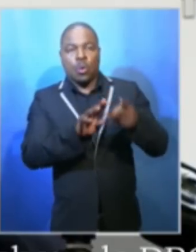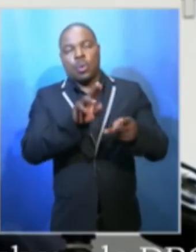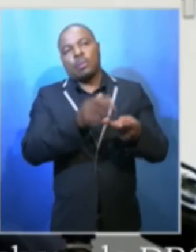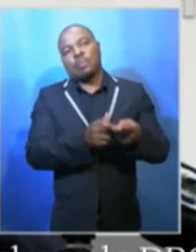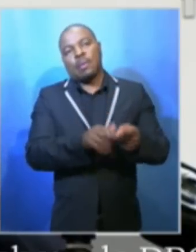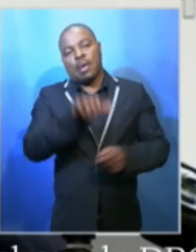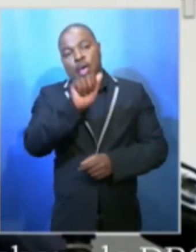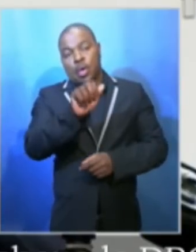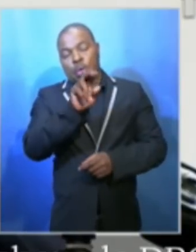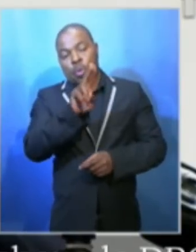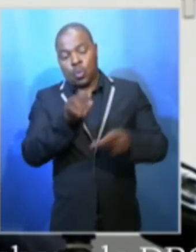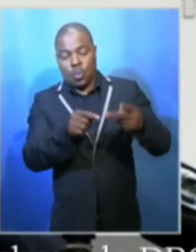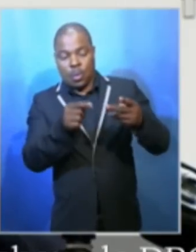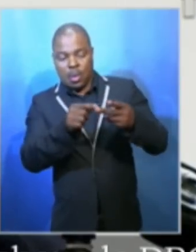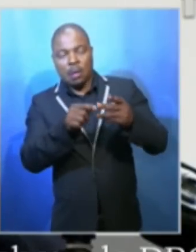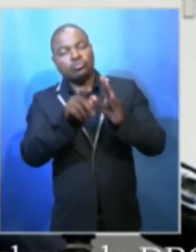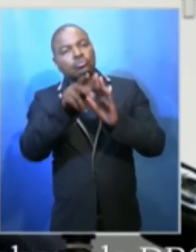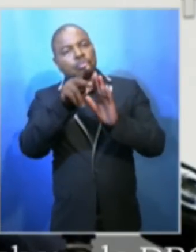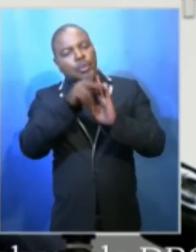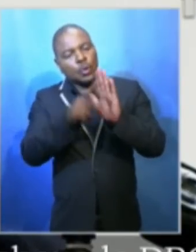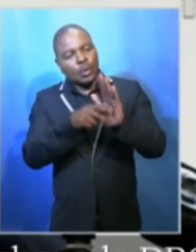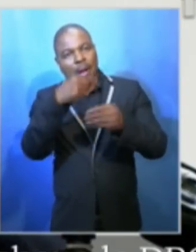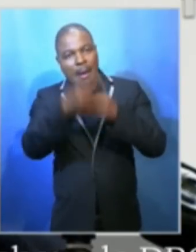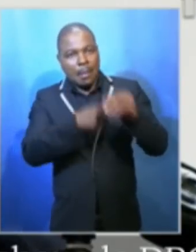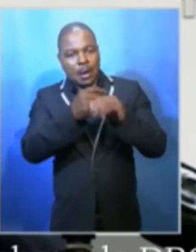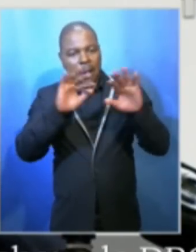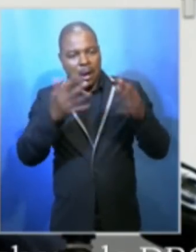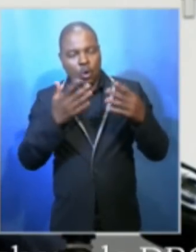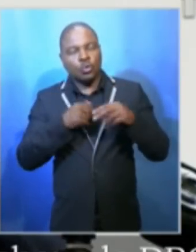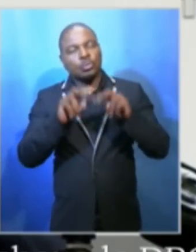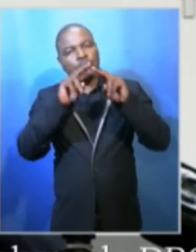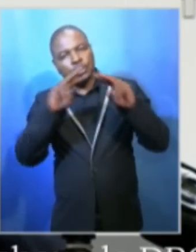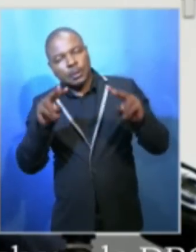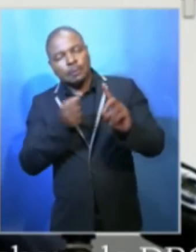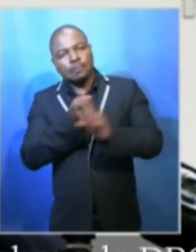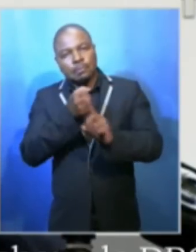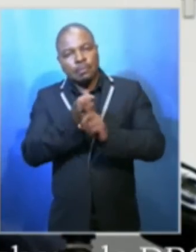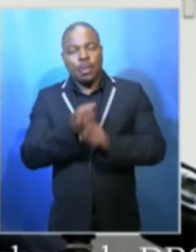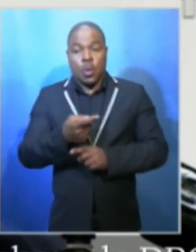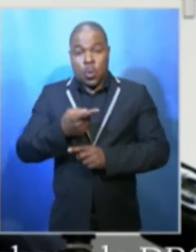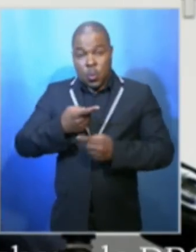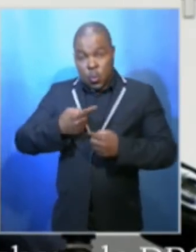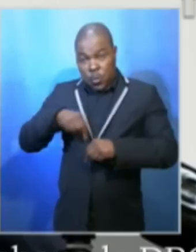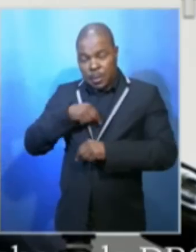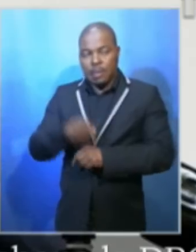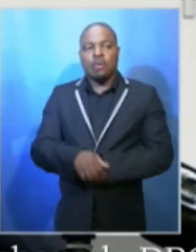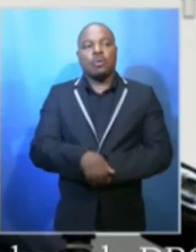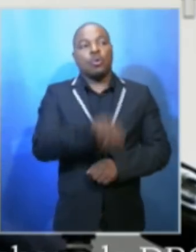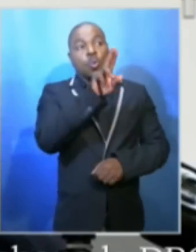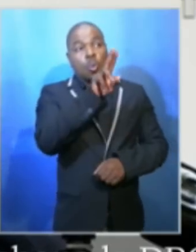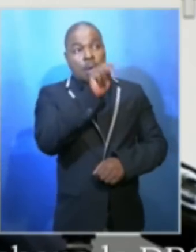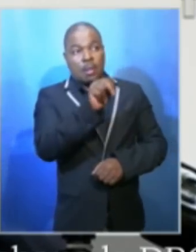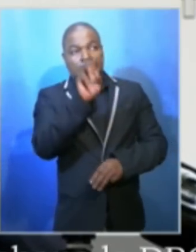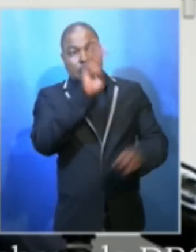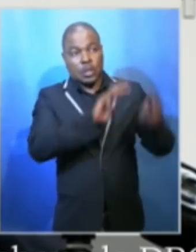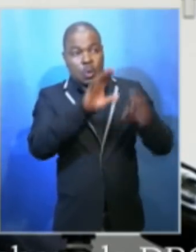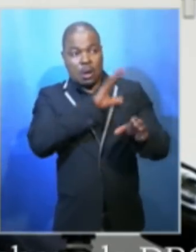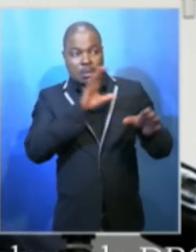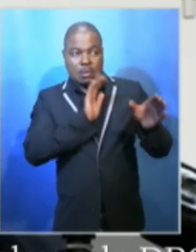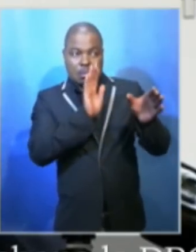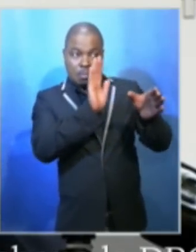and protocols on peacekeeping, we call on the United Nations Security Council to act on